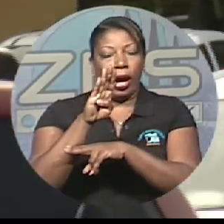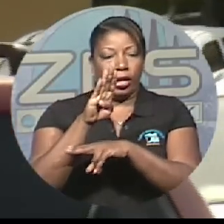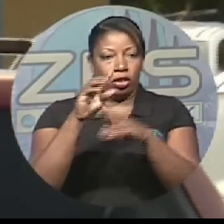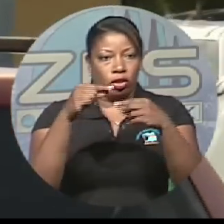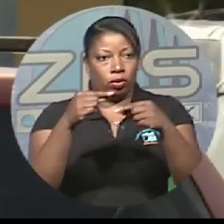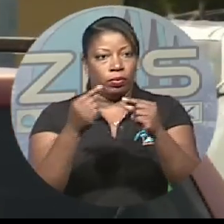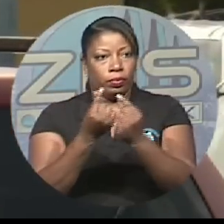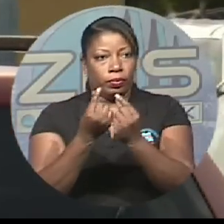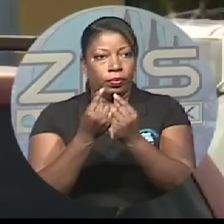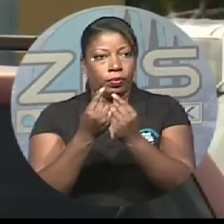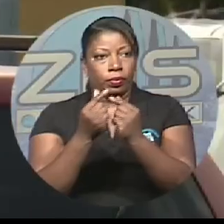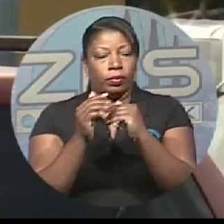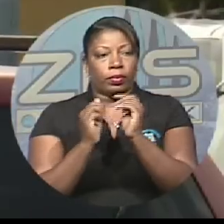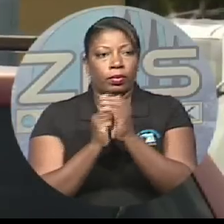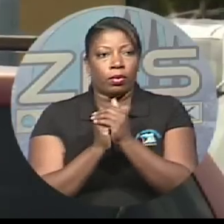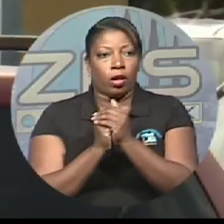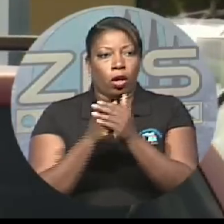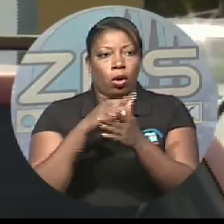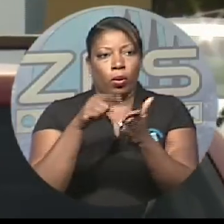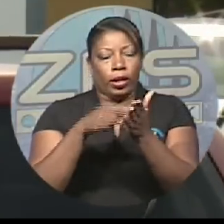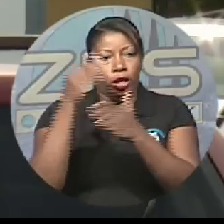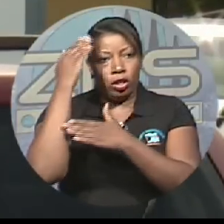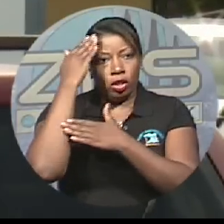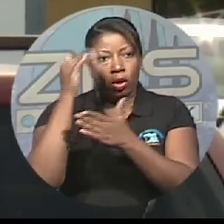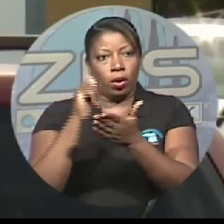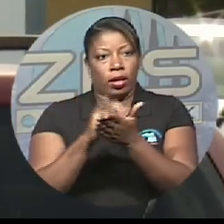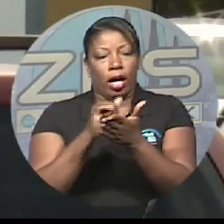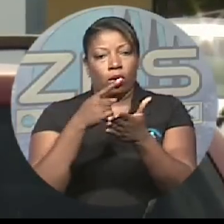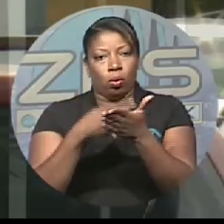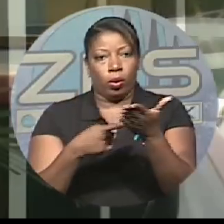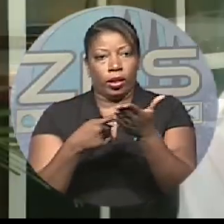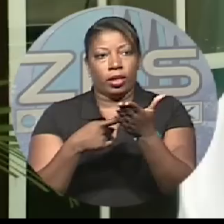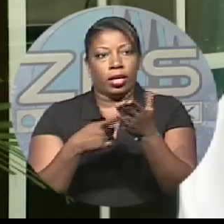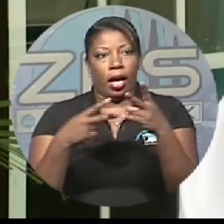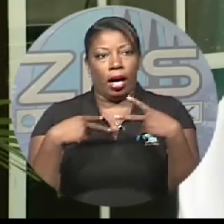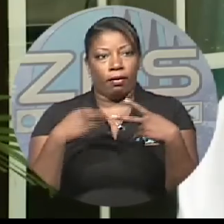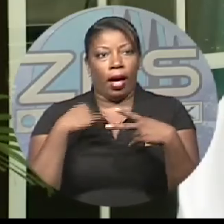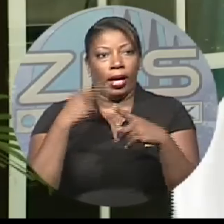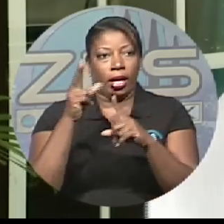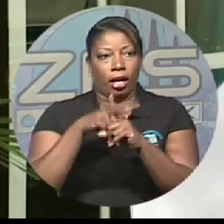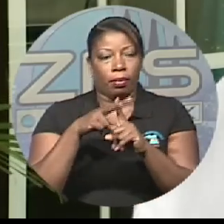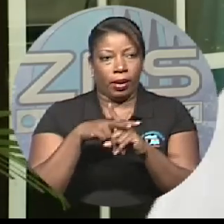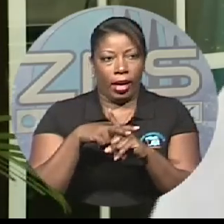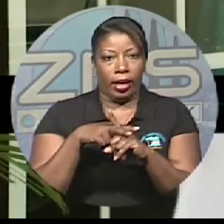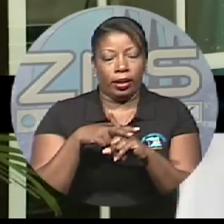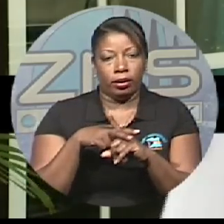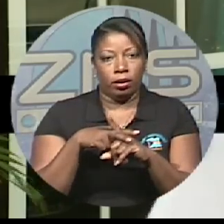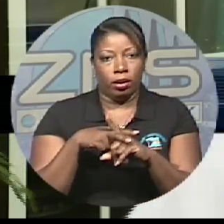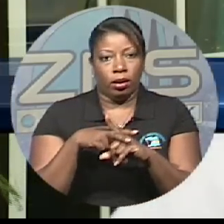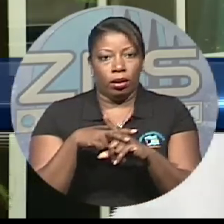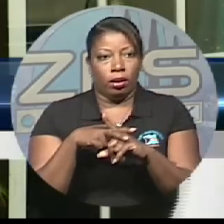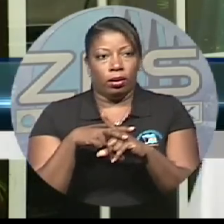Once I was made aware of the franchise offering, I applied, and I think